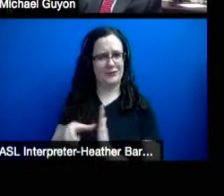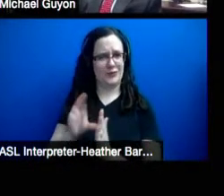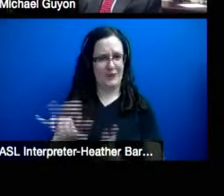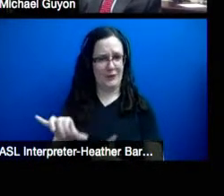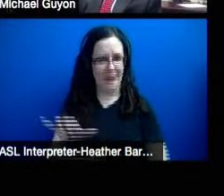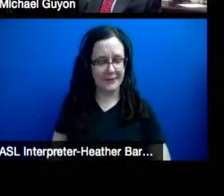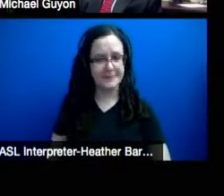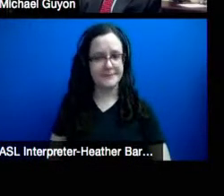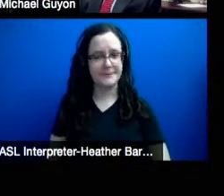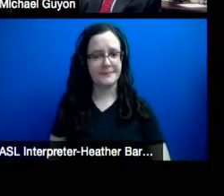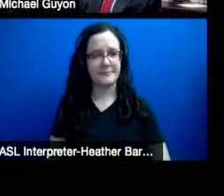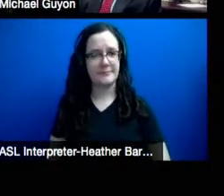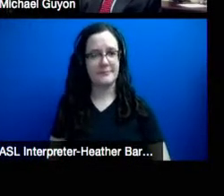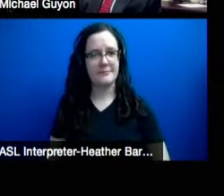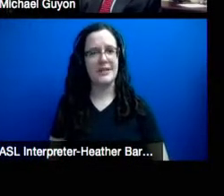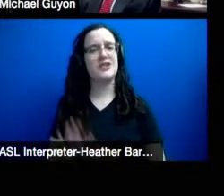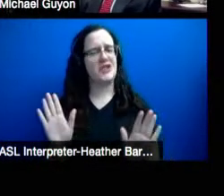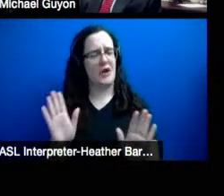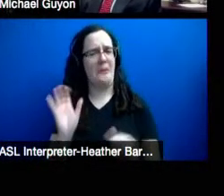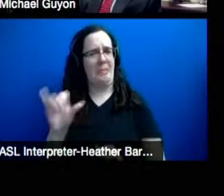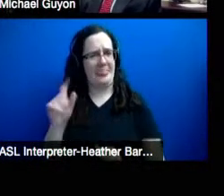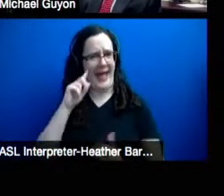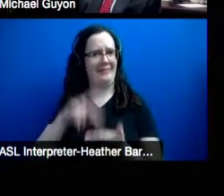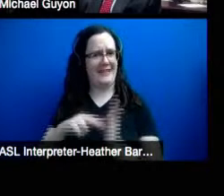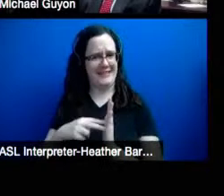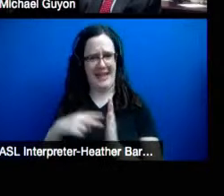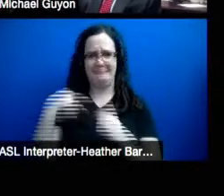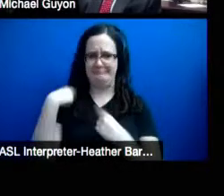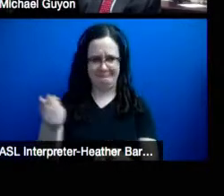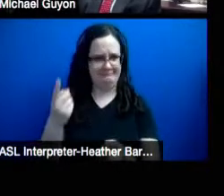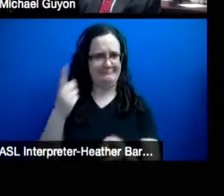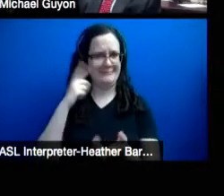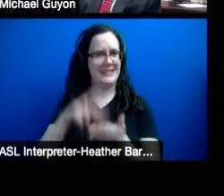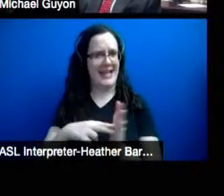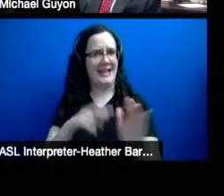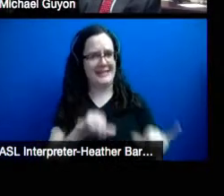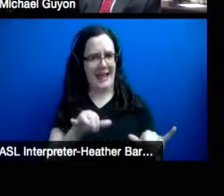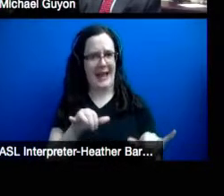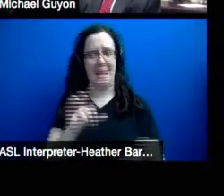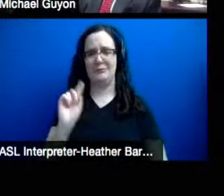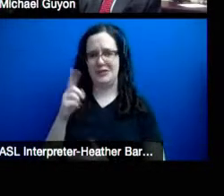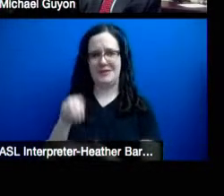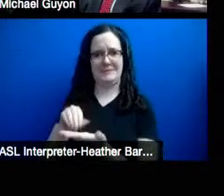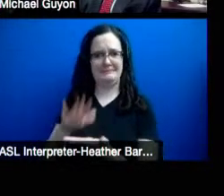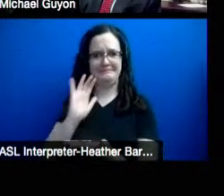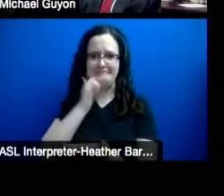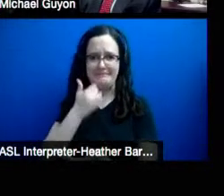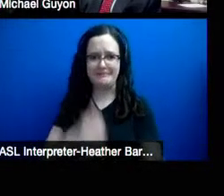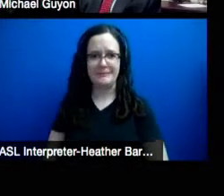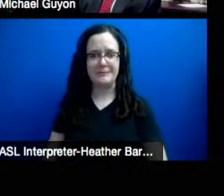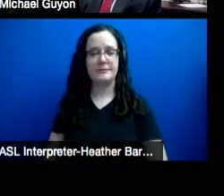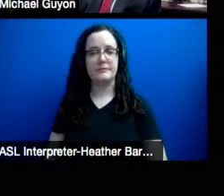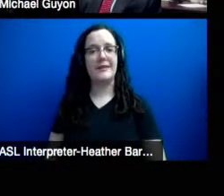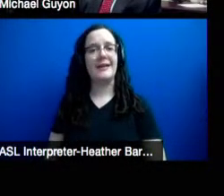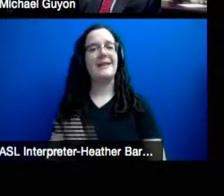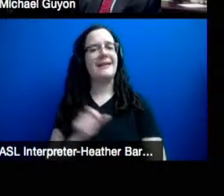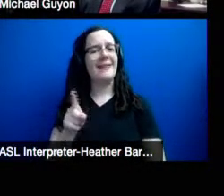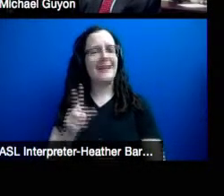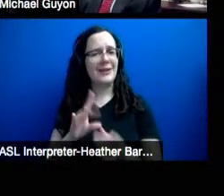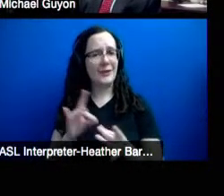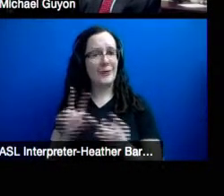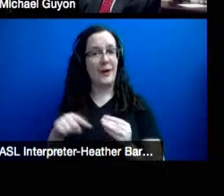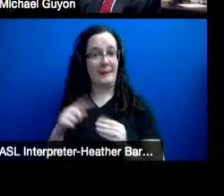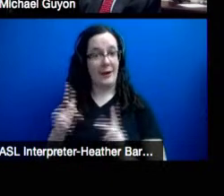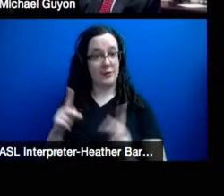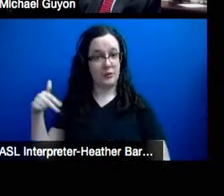So that's the intent is, and that will also, similar to what you were saying about pedestrians, we